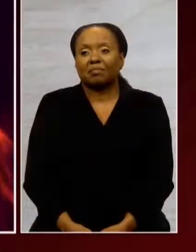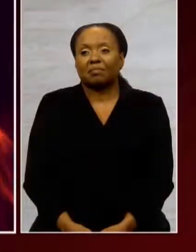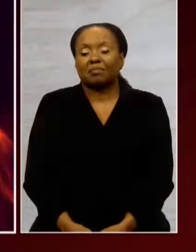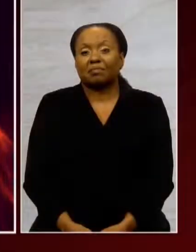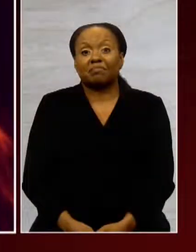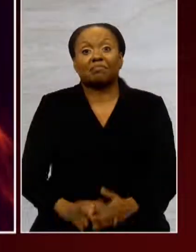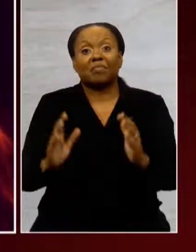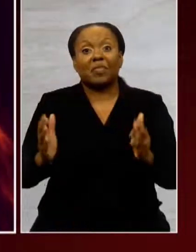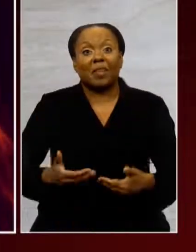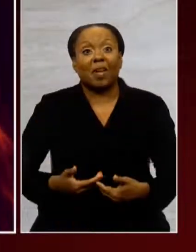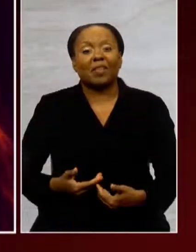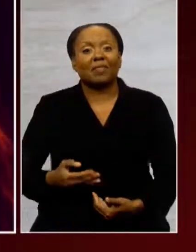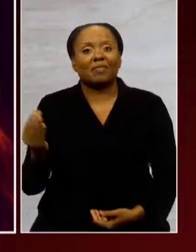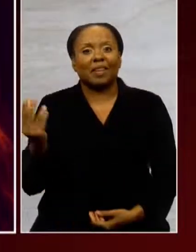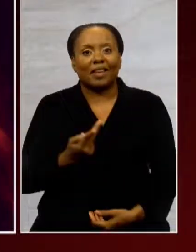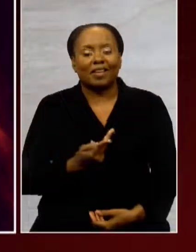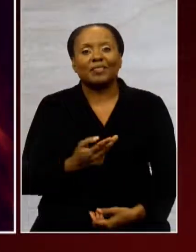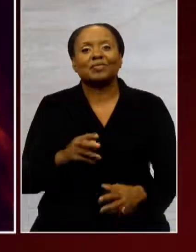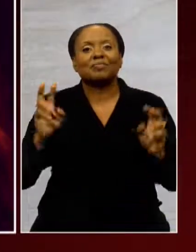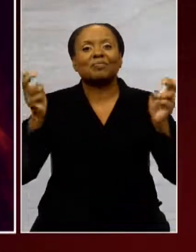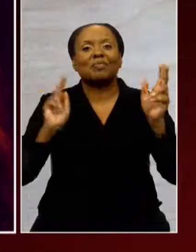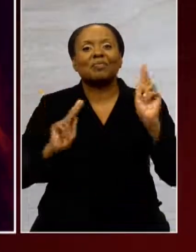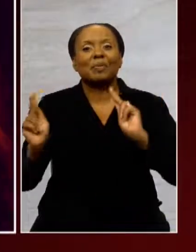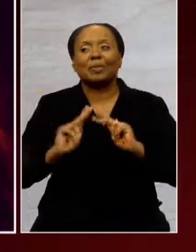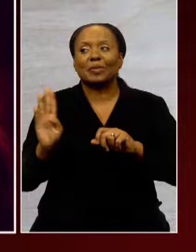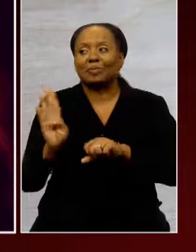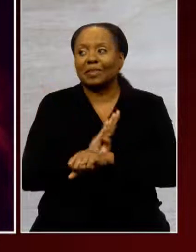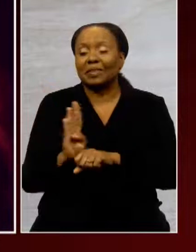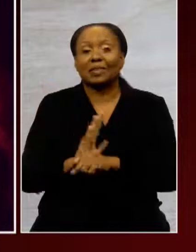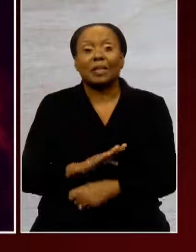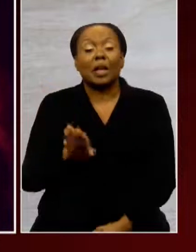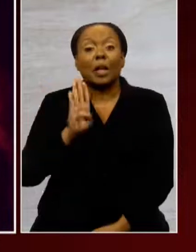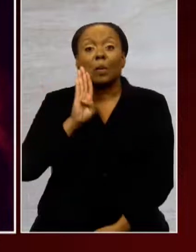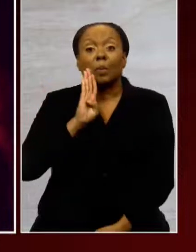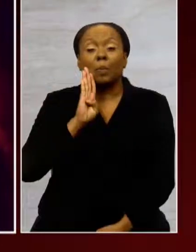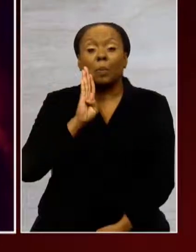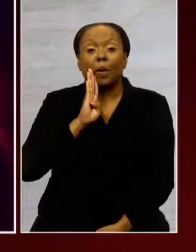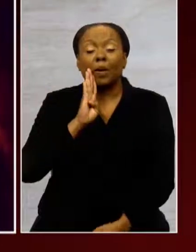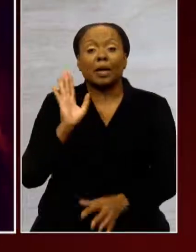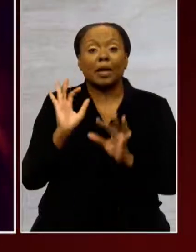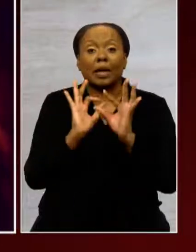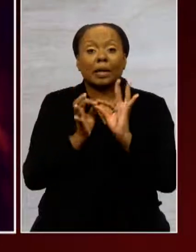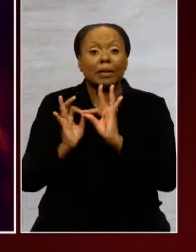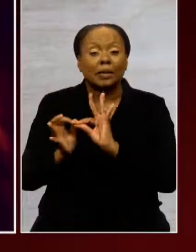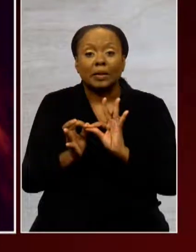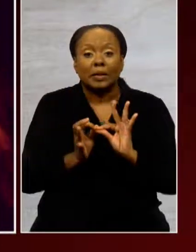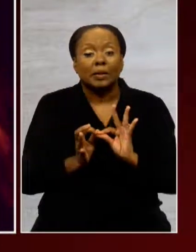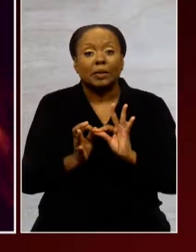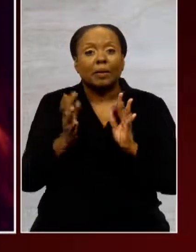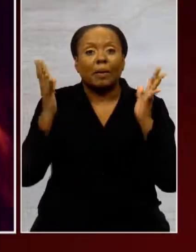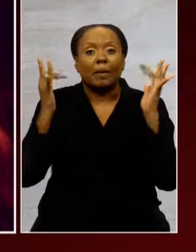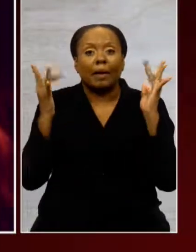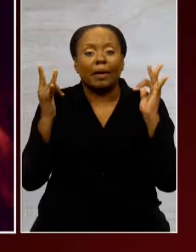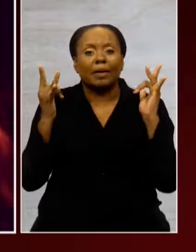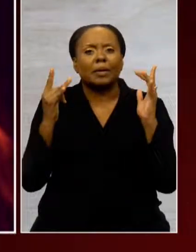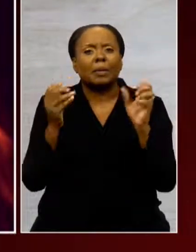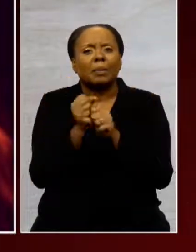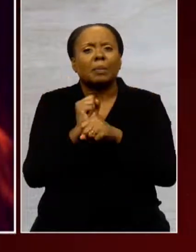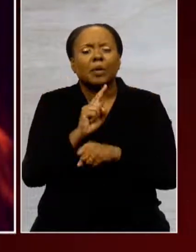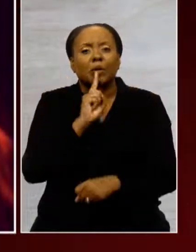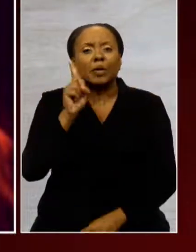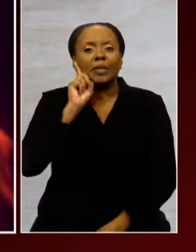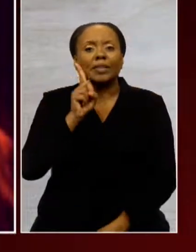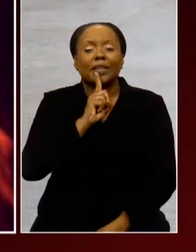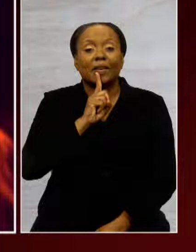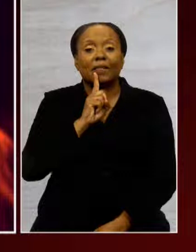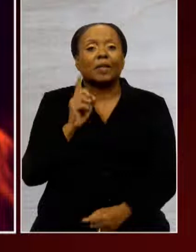Back with you on the People's Business. As you can see, we have Bonnie here so that we can make sure that that community is served as well